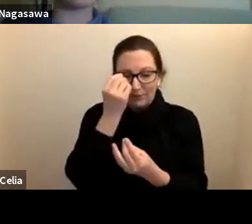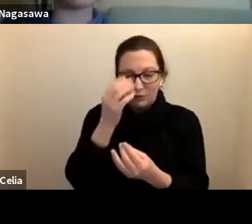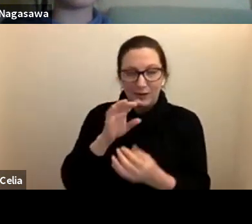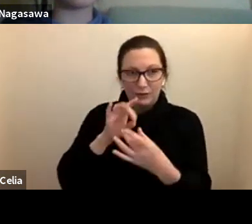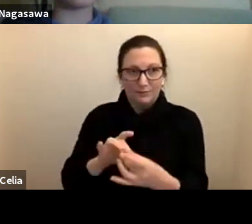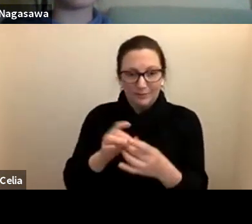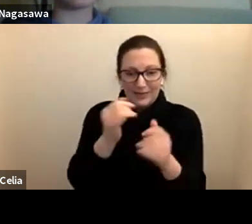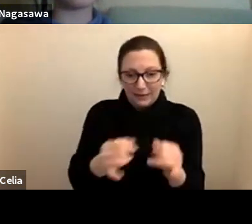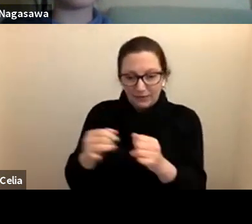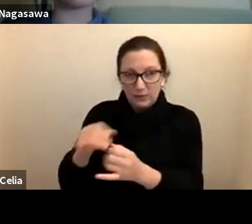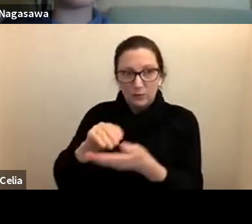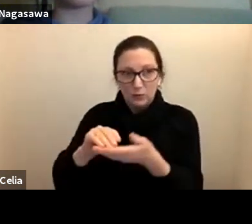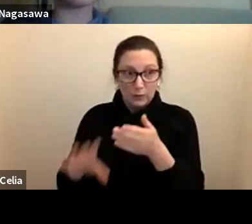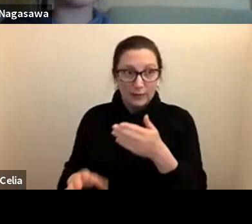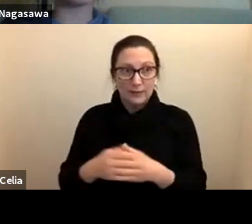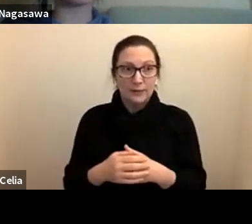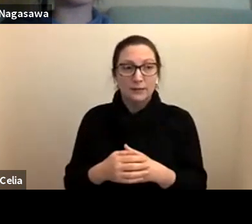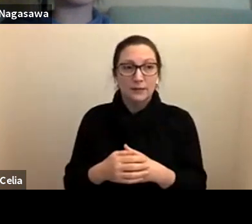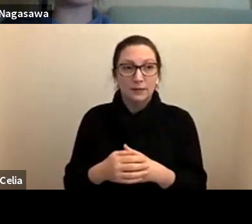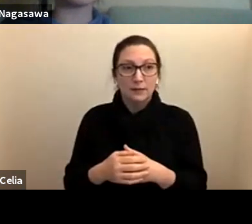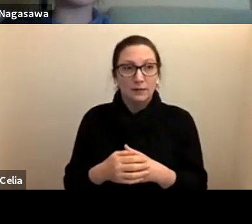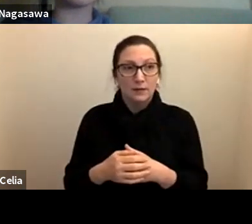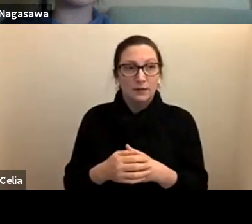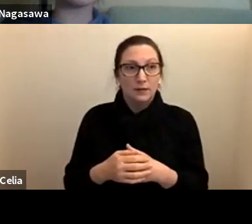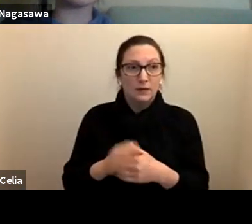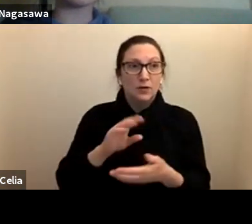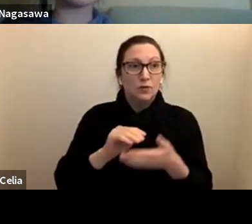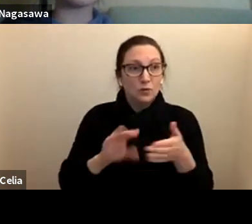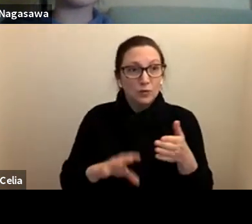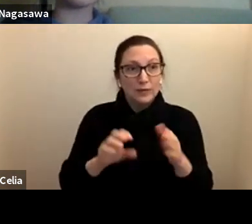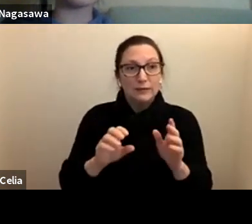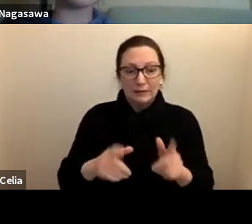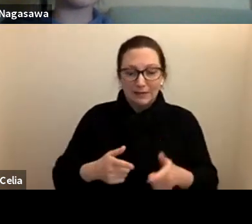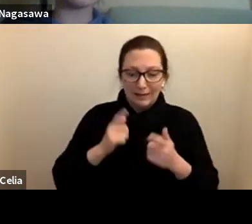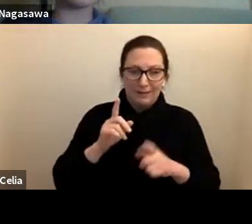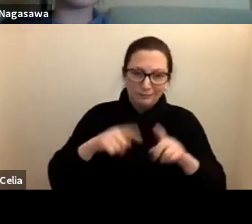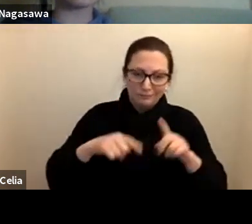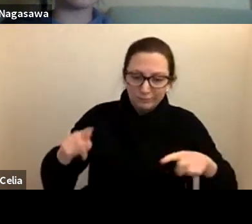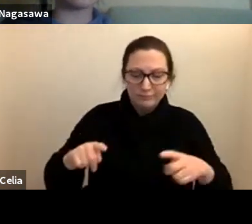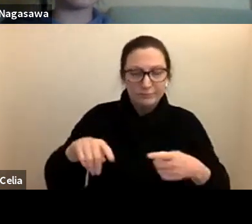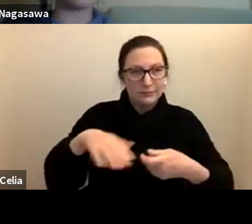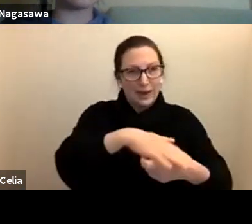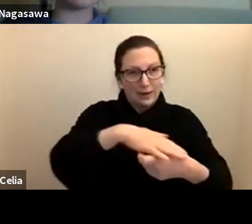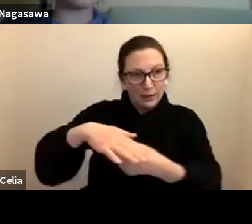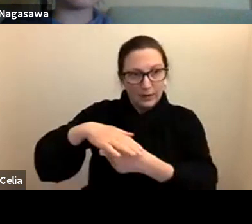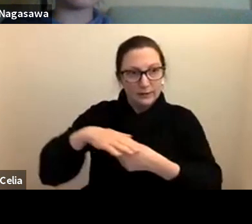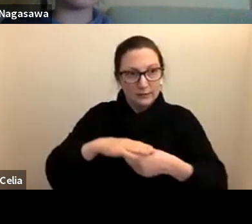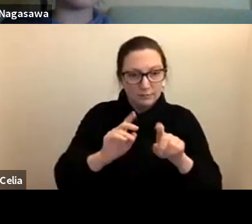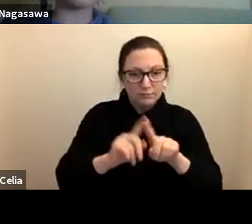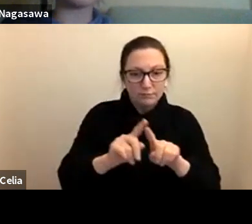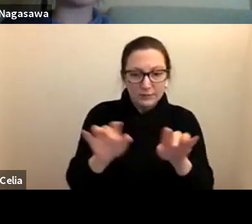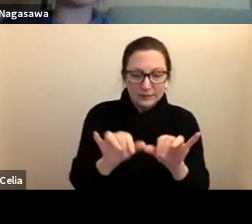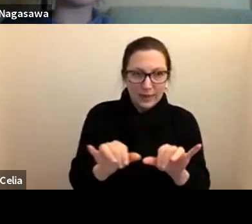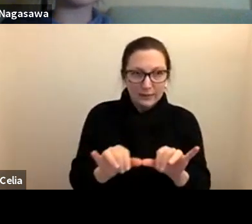for students to be able to live in neighborhoods of various sizes, but still feel as if there's